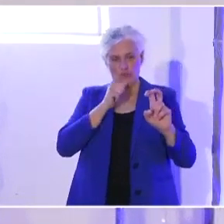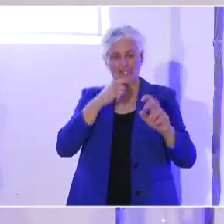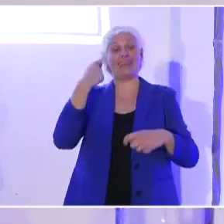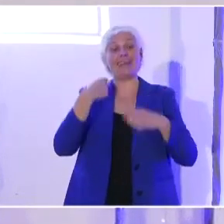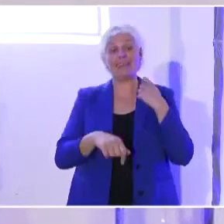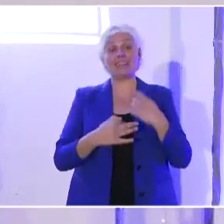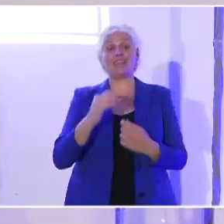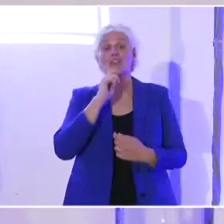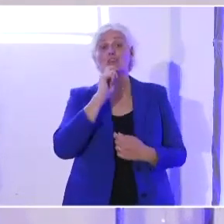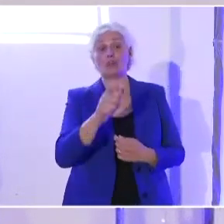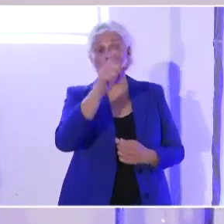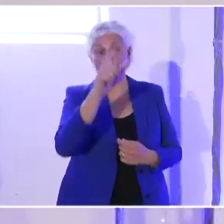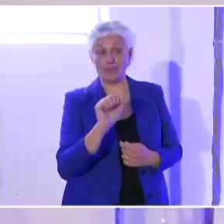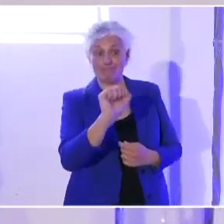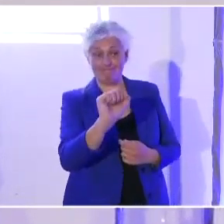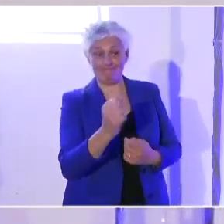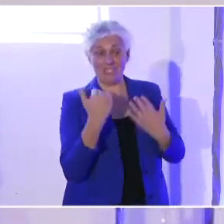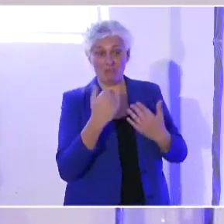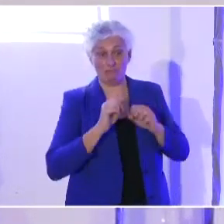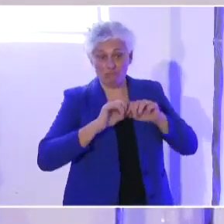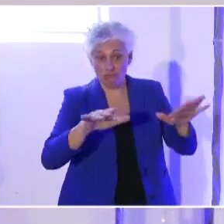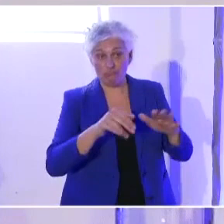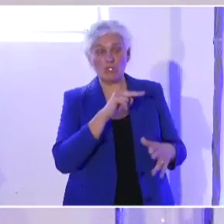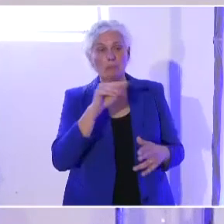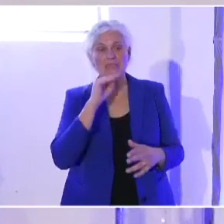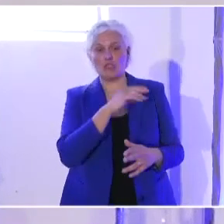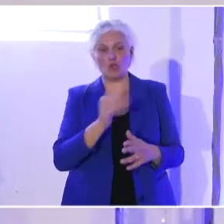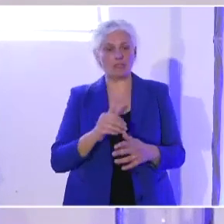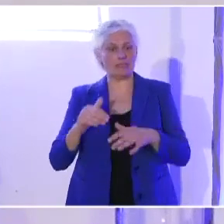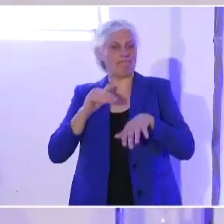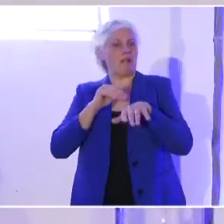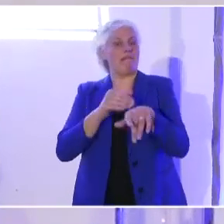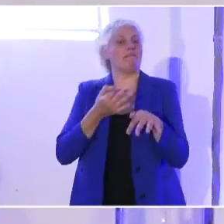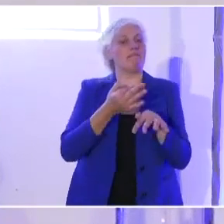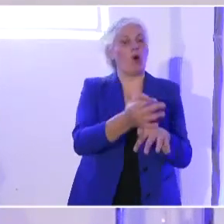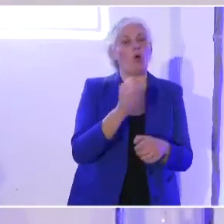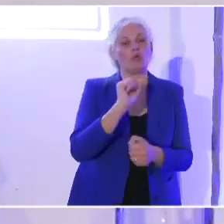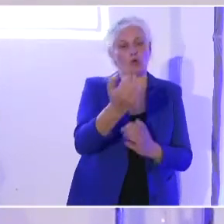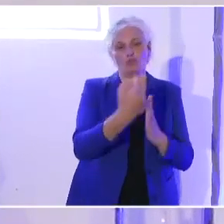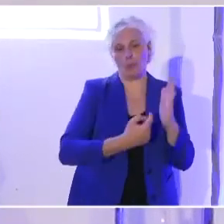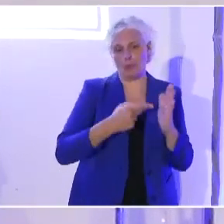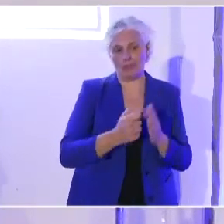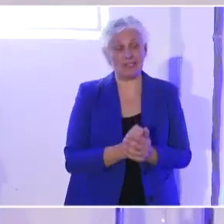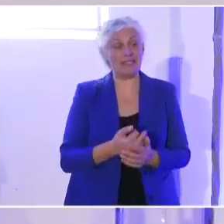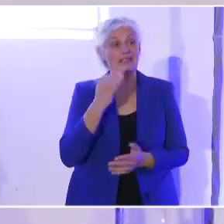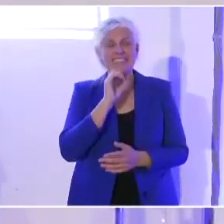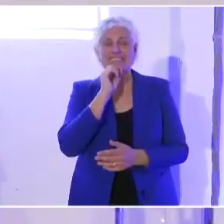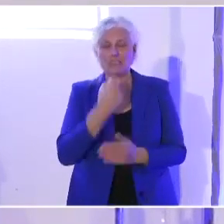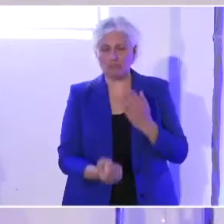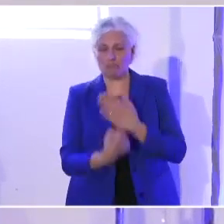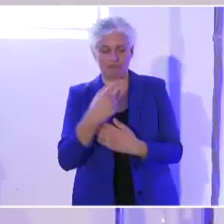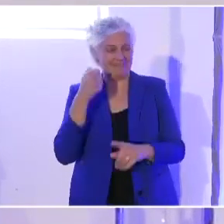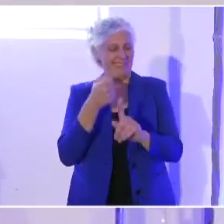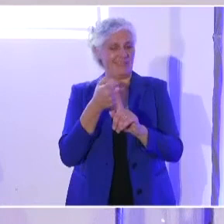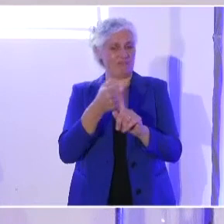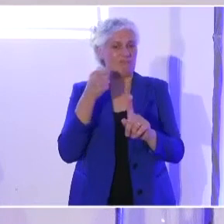you're notifying a personal data breach doesn't actually mean you haven't complied with your obligations. If there's a significant incident affecting individuals,